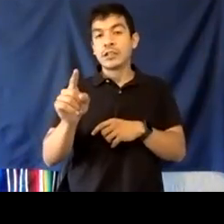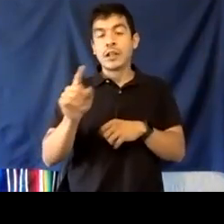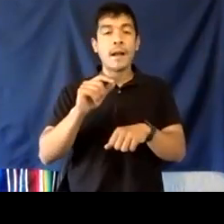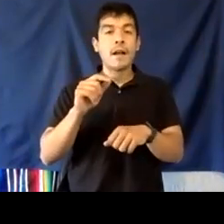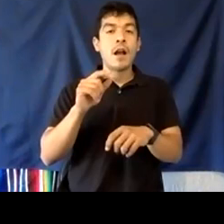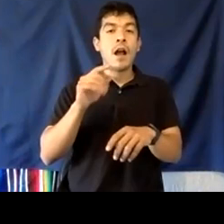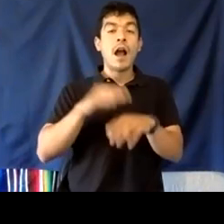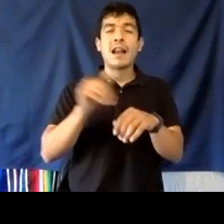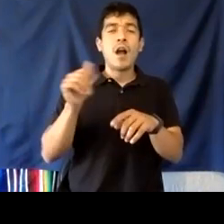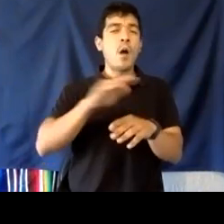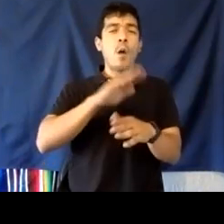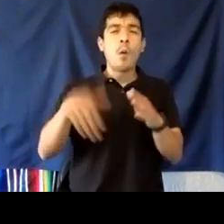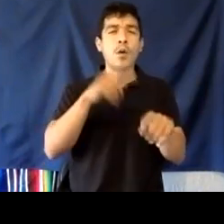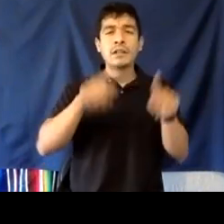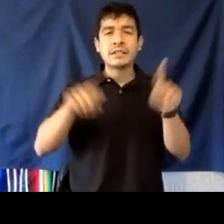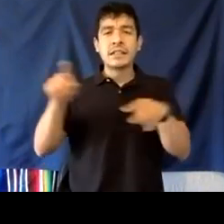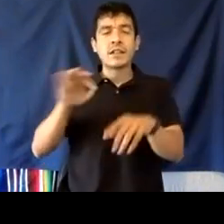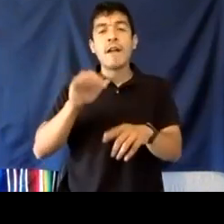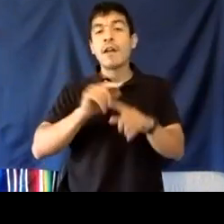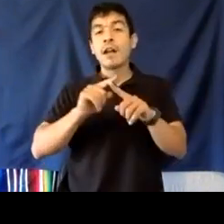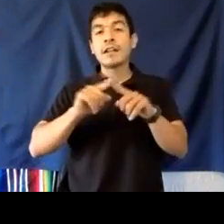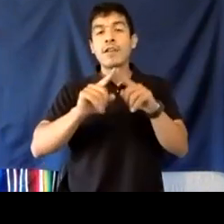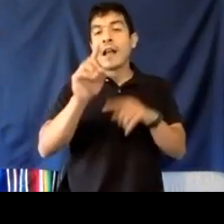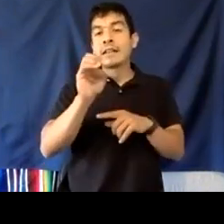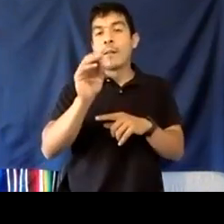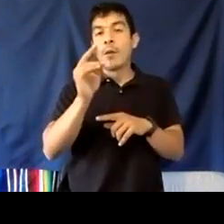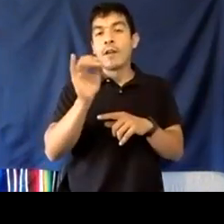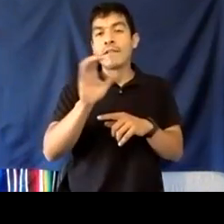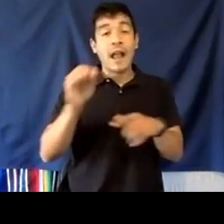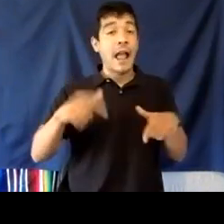whole series of other demographic and life questions.